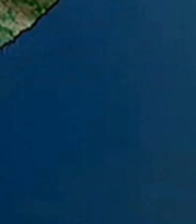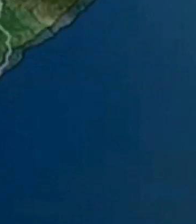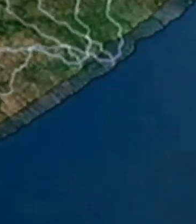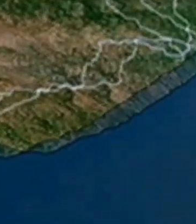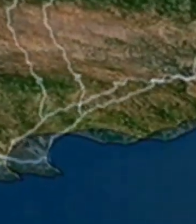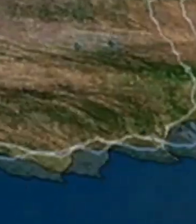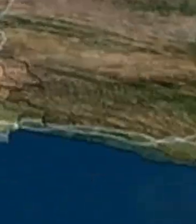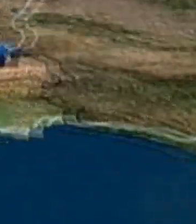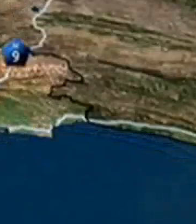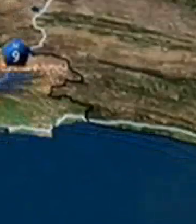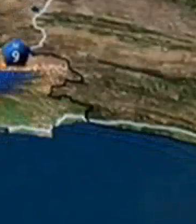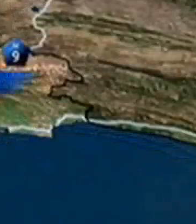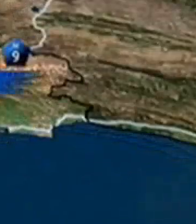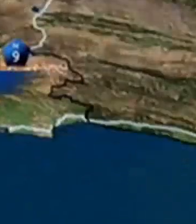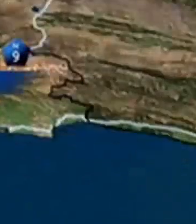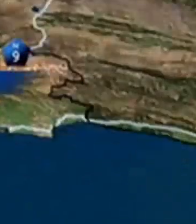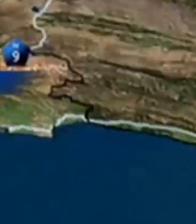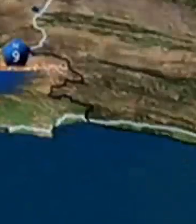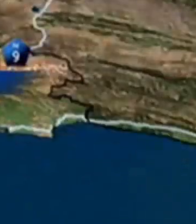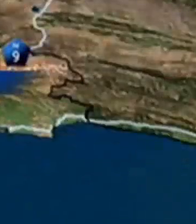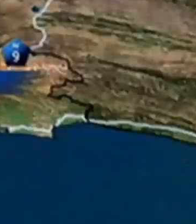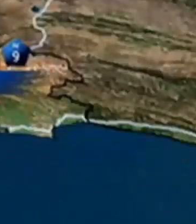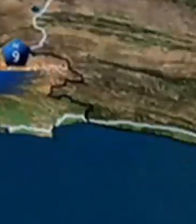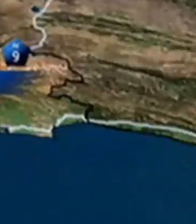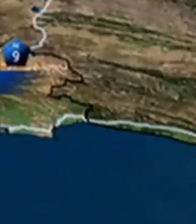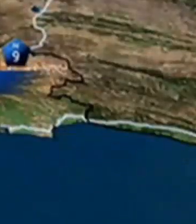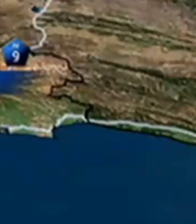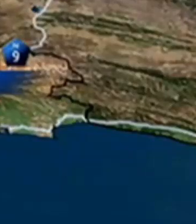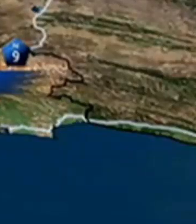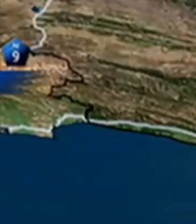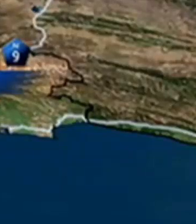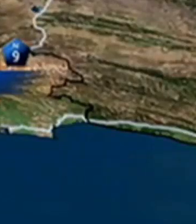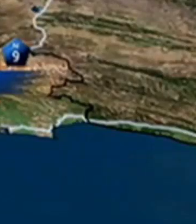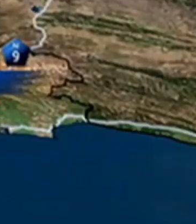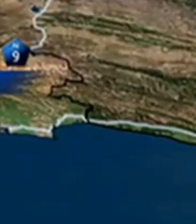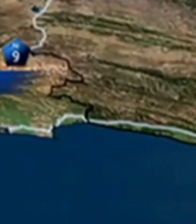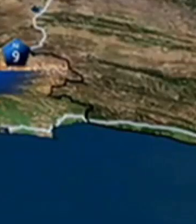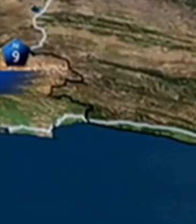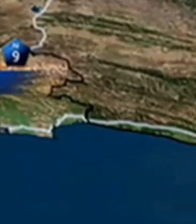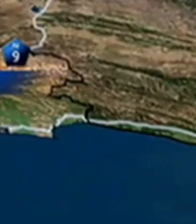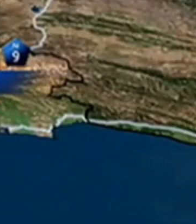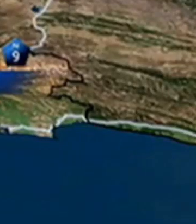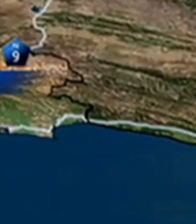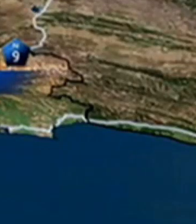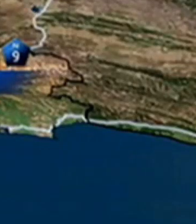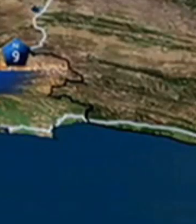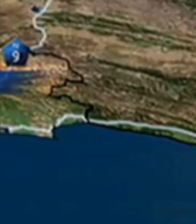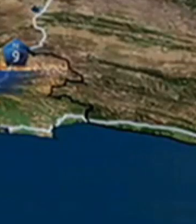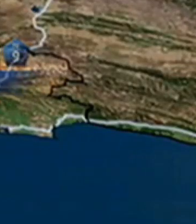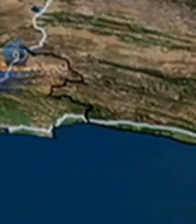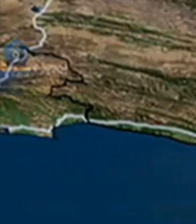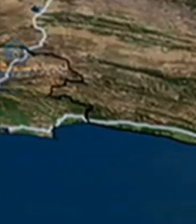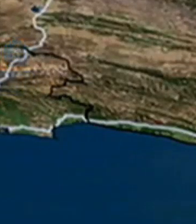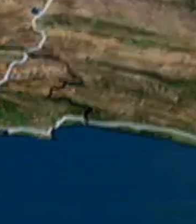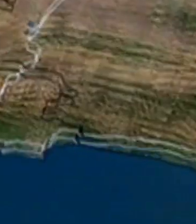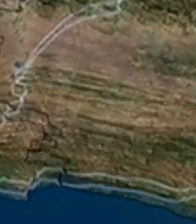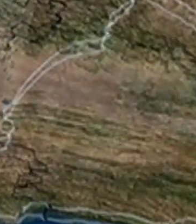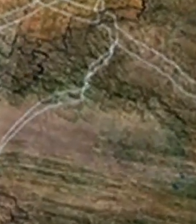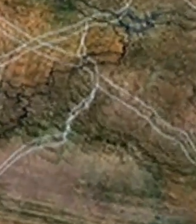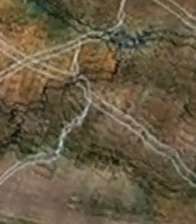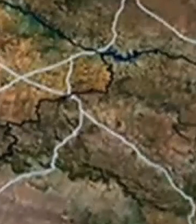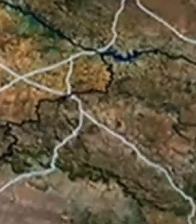fa East London yona e tla bikeme go digrata di le 29 re lebela province ya ka kwa Western Cape teng Glenwilliam e tla bikeme go digrata